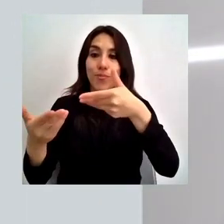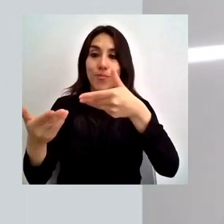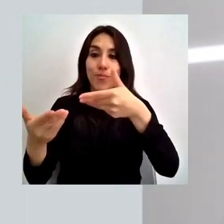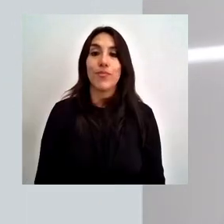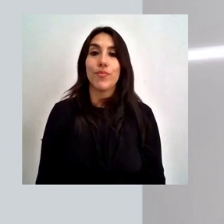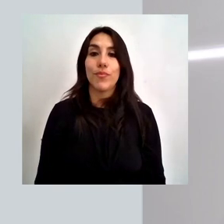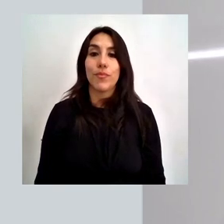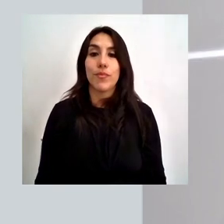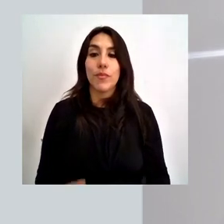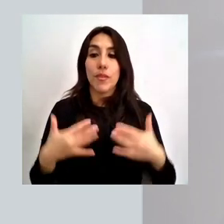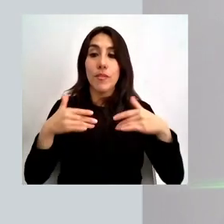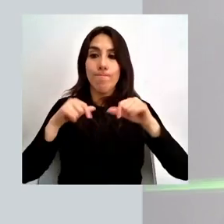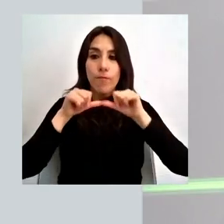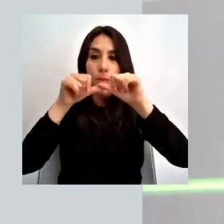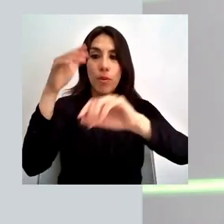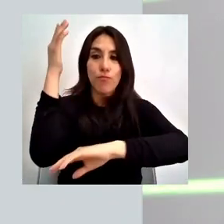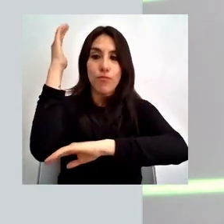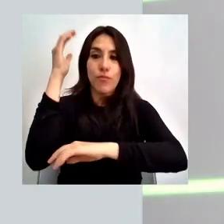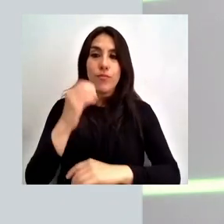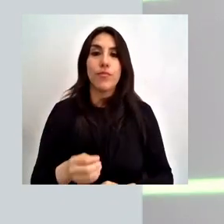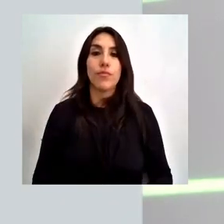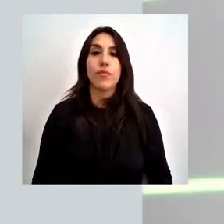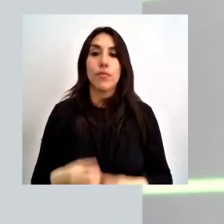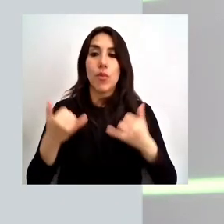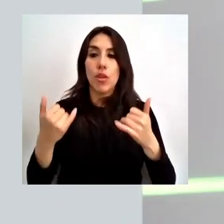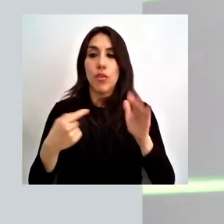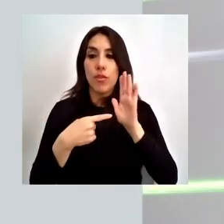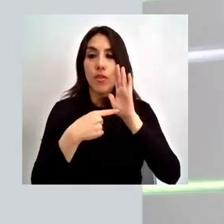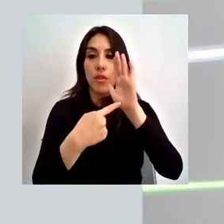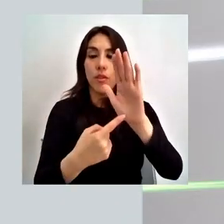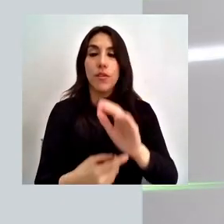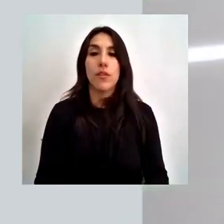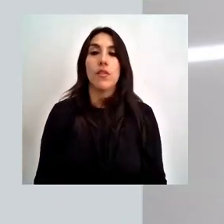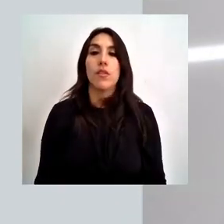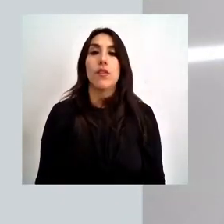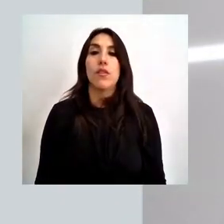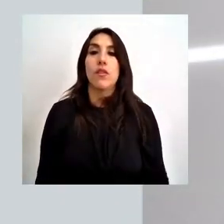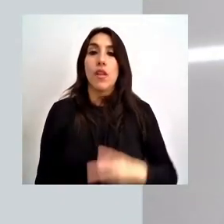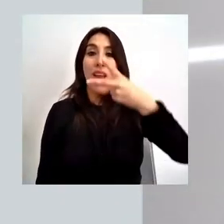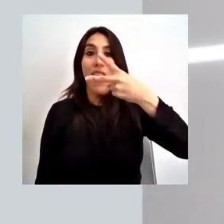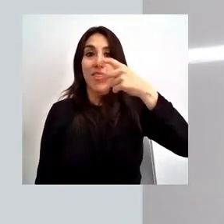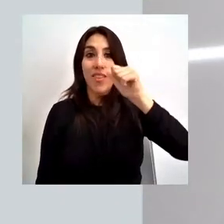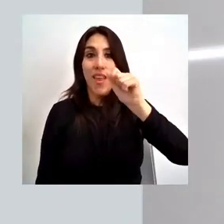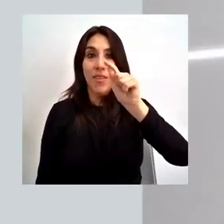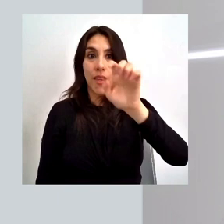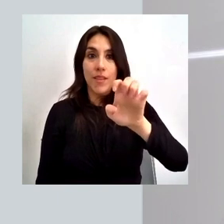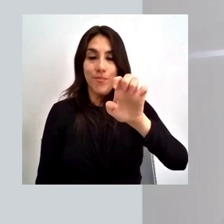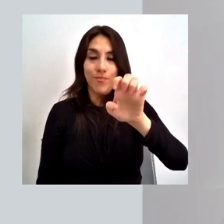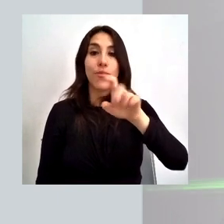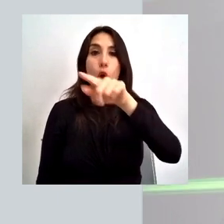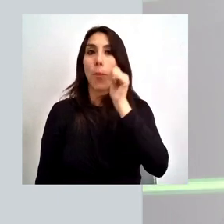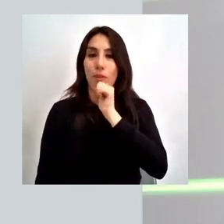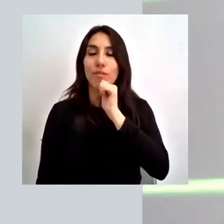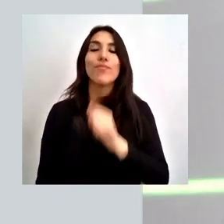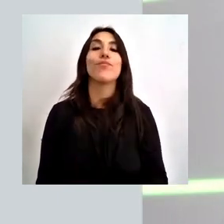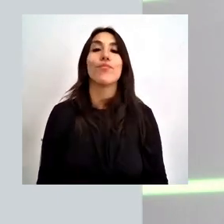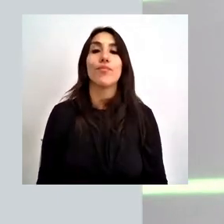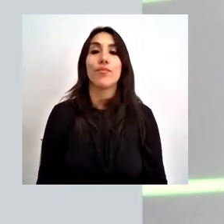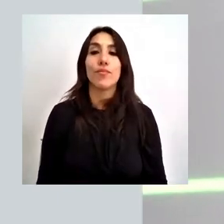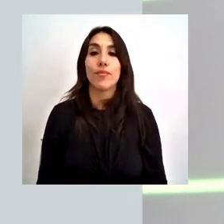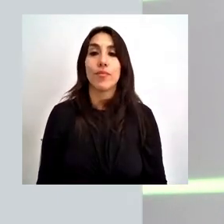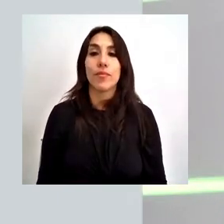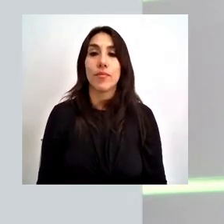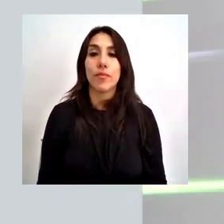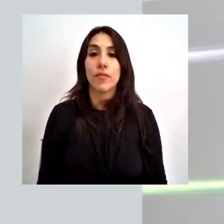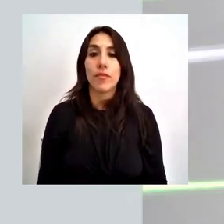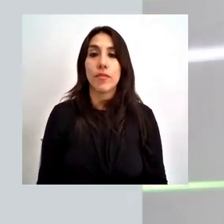Me corresponde presentar a Kate Nash, poseedora de una orden del Imperio. It falls to me to